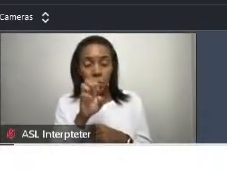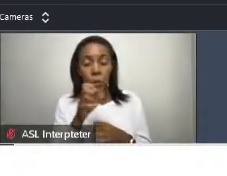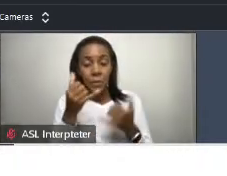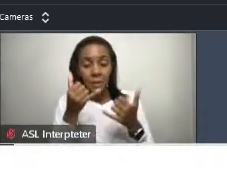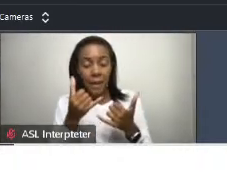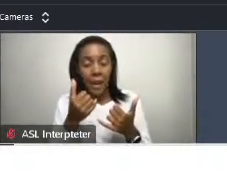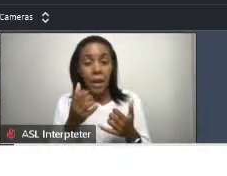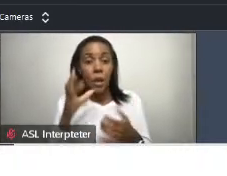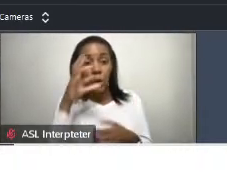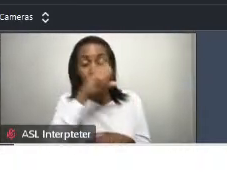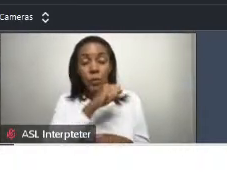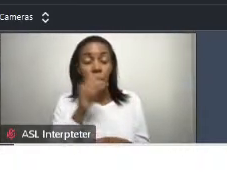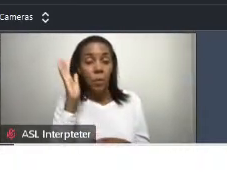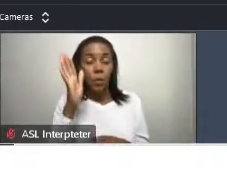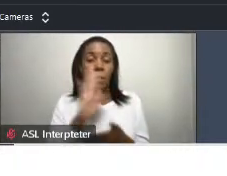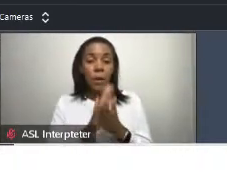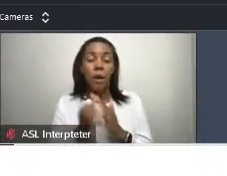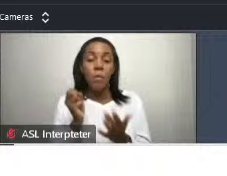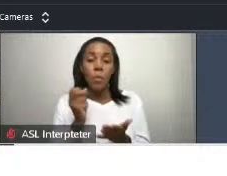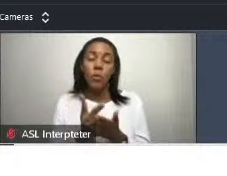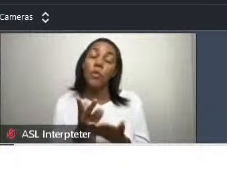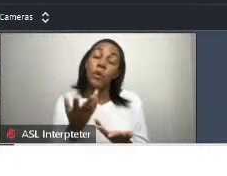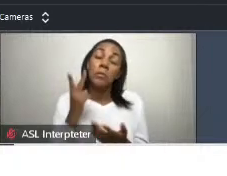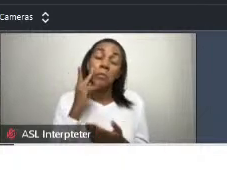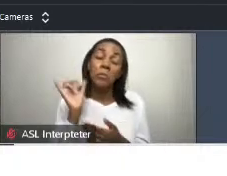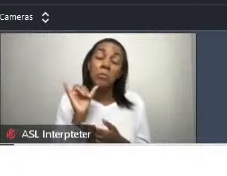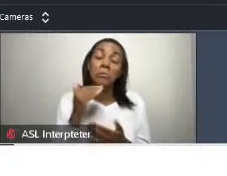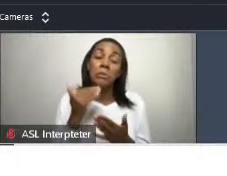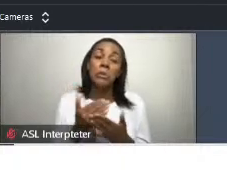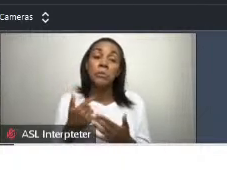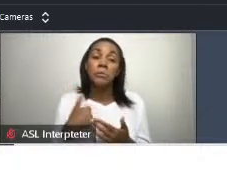I think looking pretty good, just kind of down the aisle here.